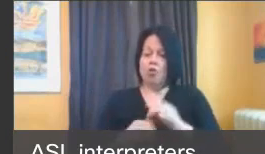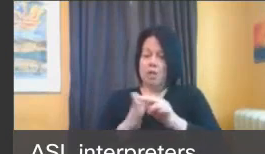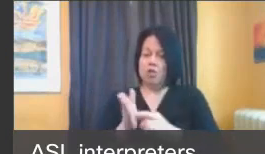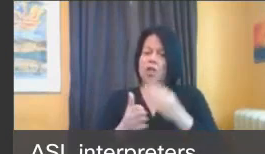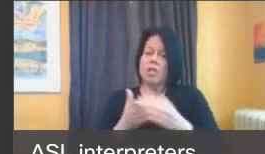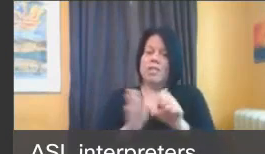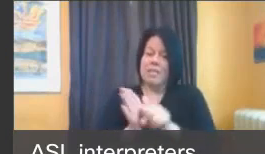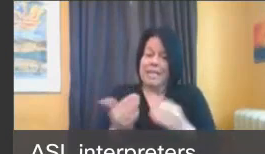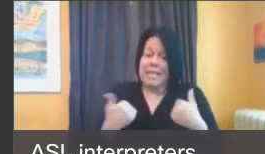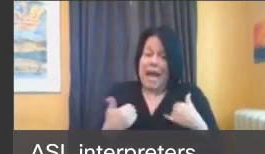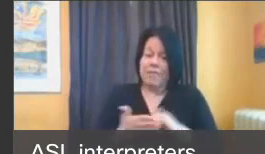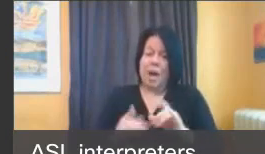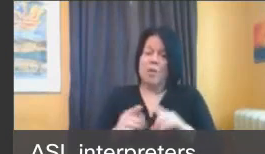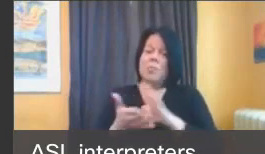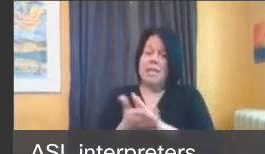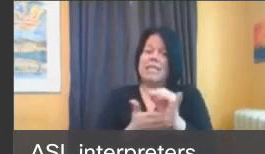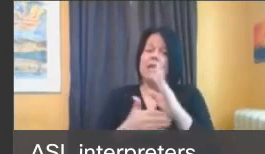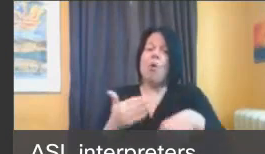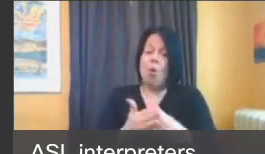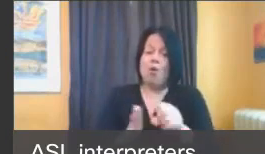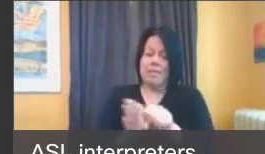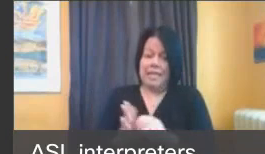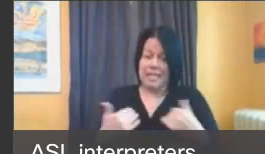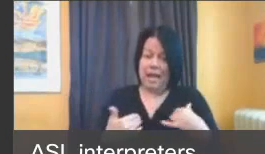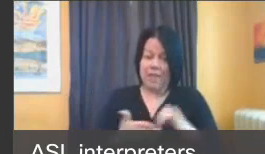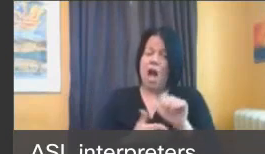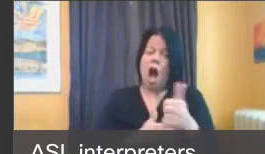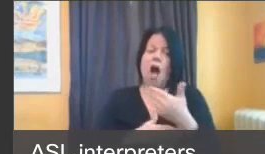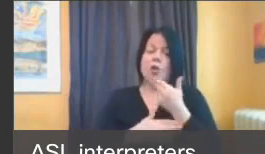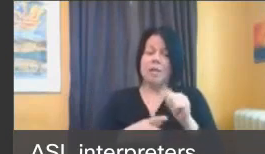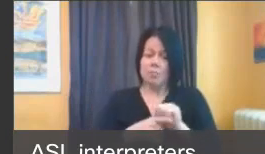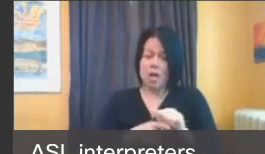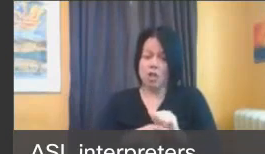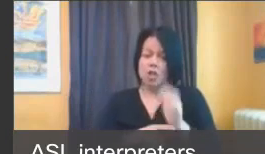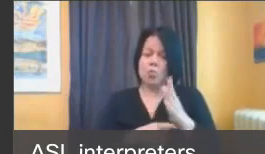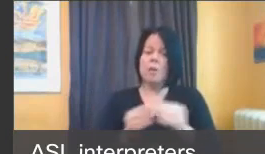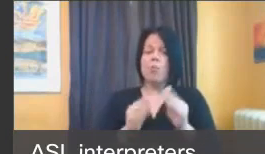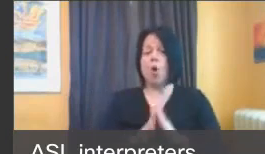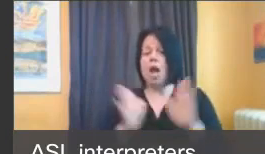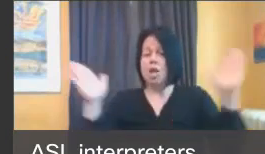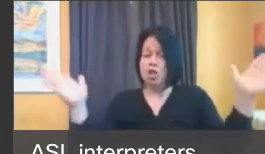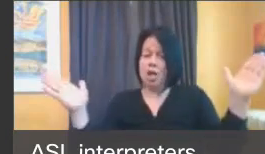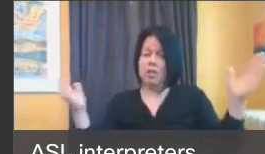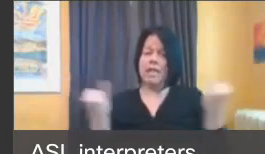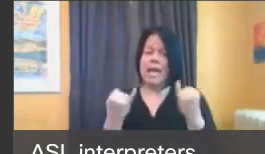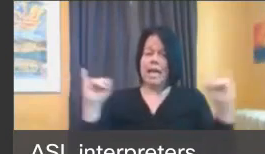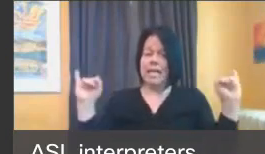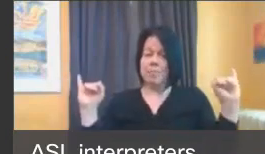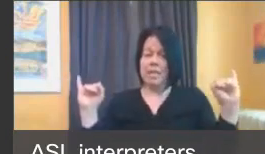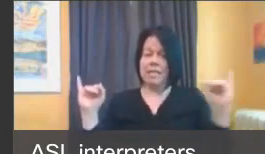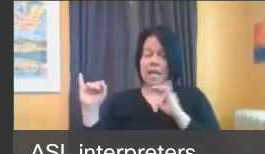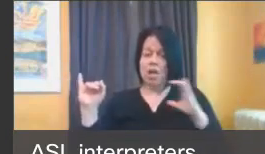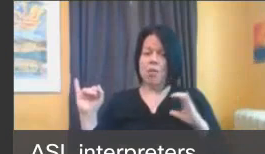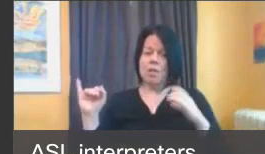be a really nice feature if all states had that. Other best practices, just, you know, more generally, independent commissions for